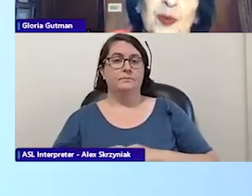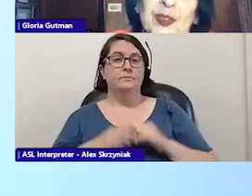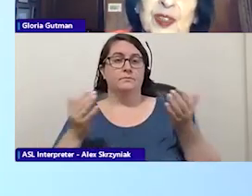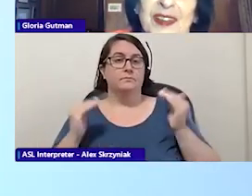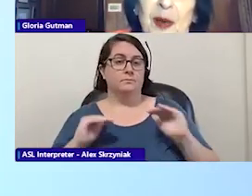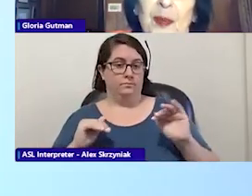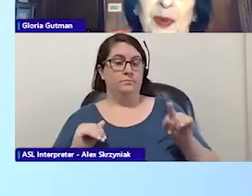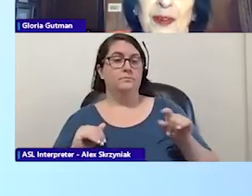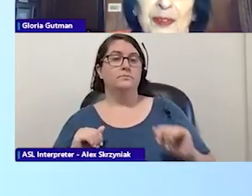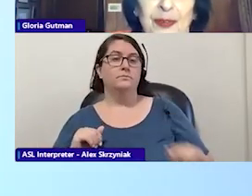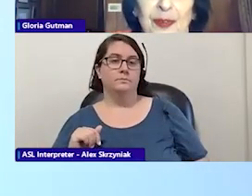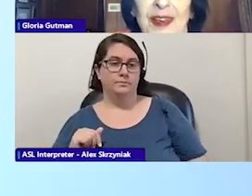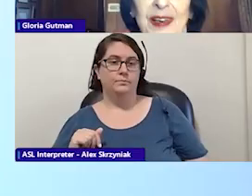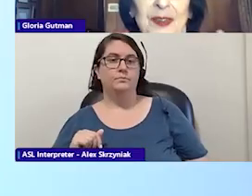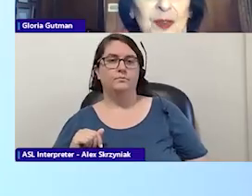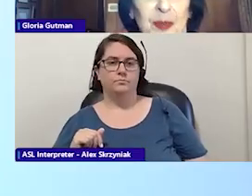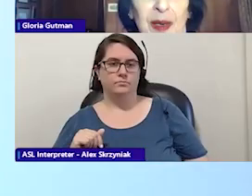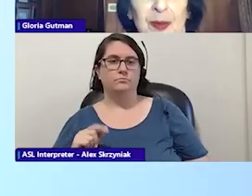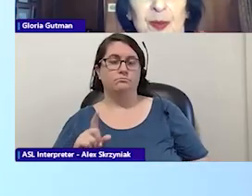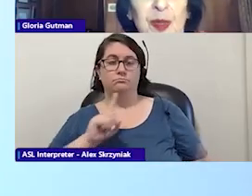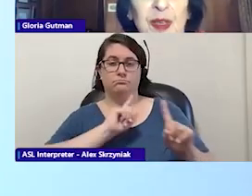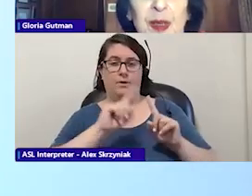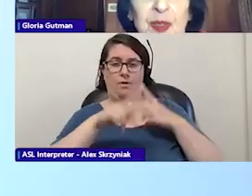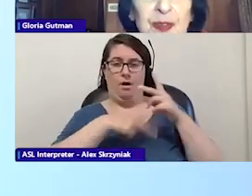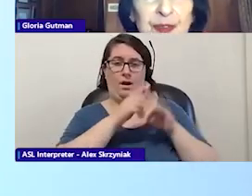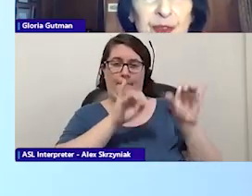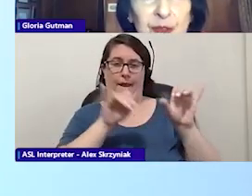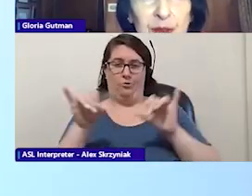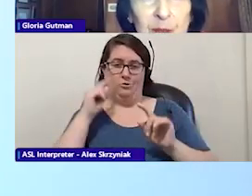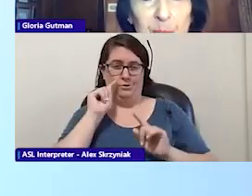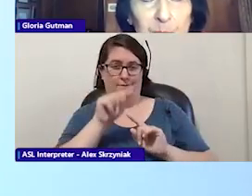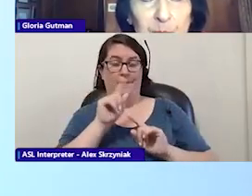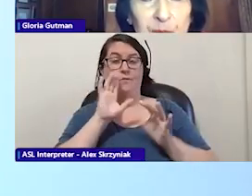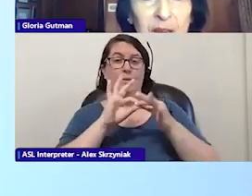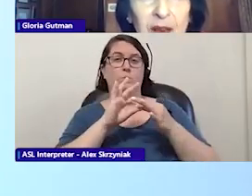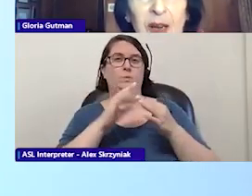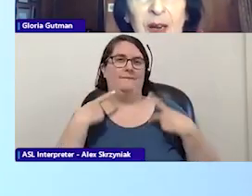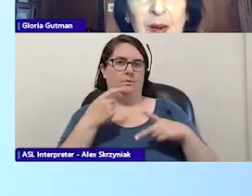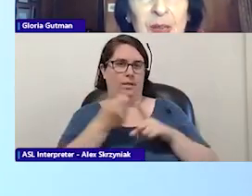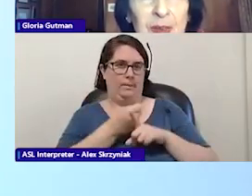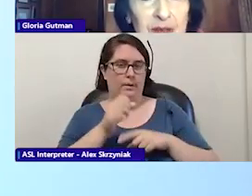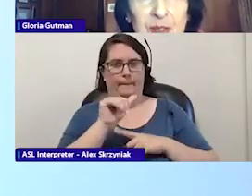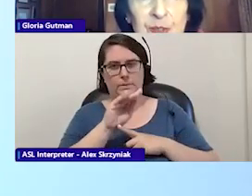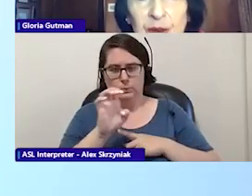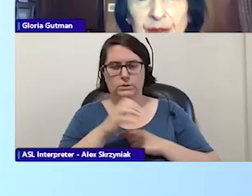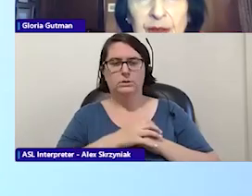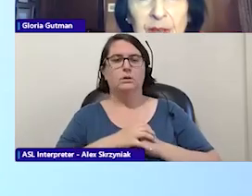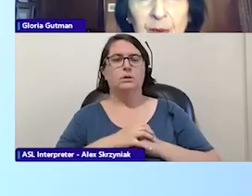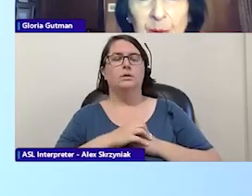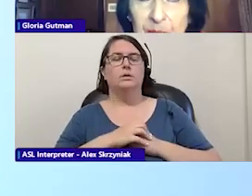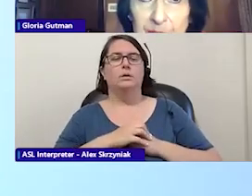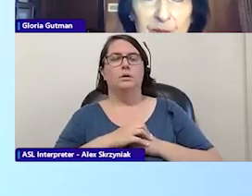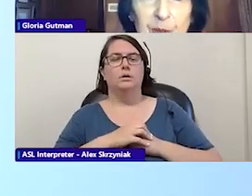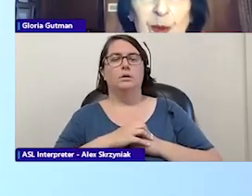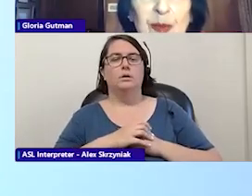So we see a number of different kinds of patterns when it comes to physical abuse. In the case of gay